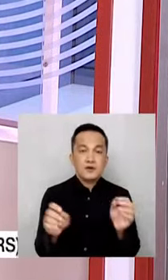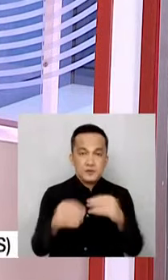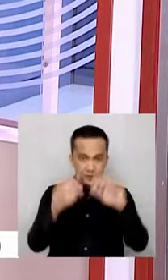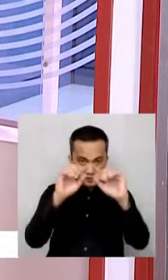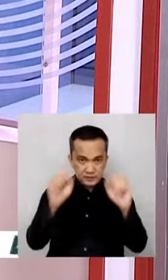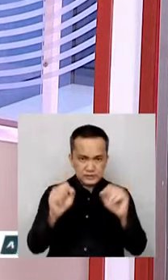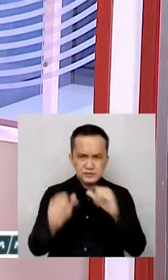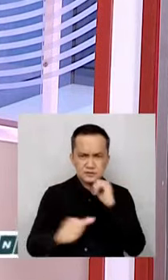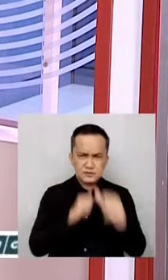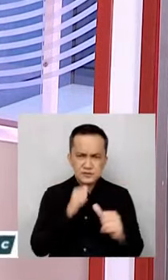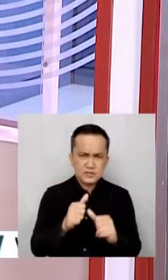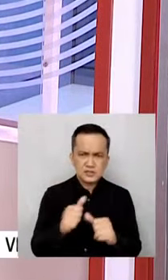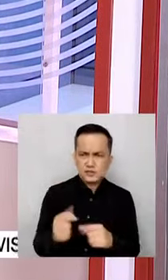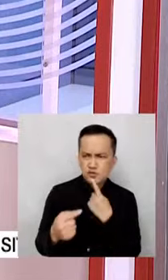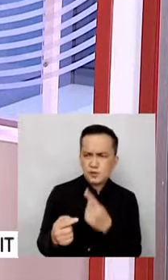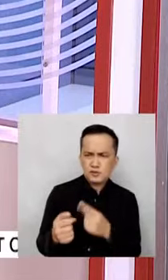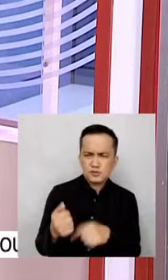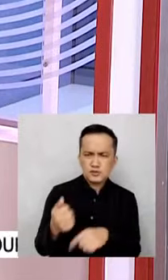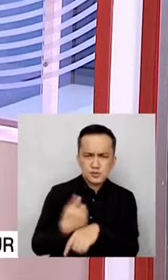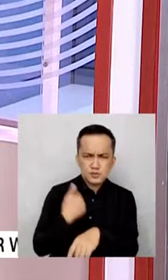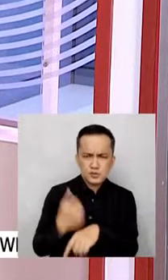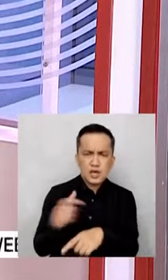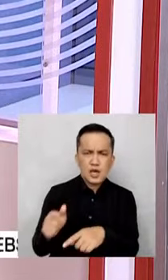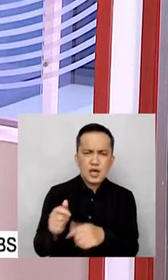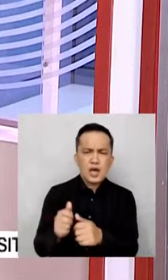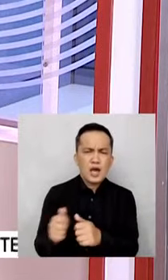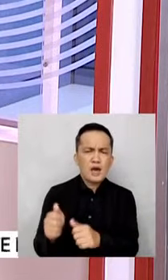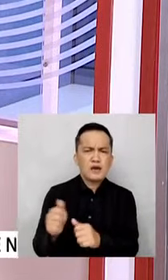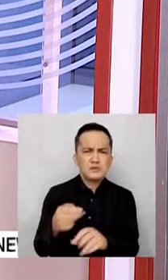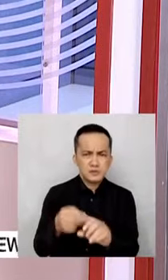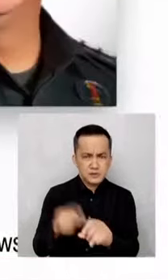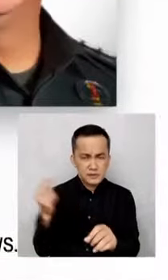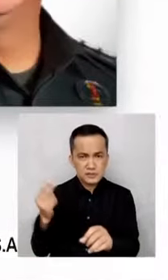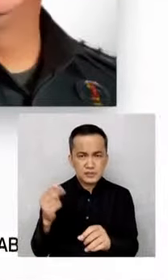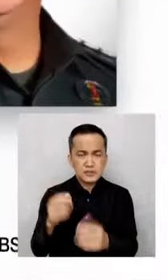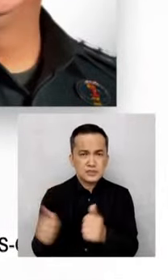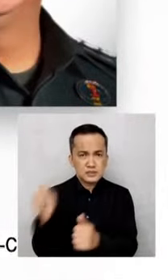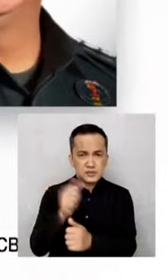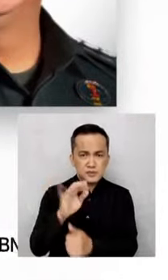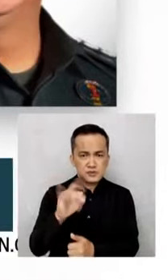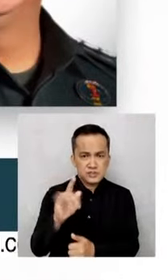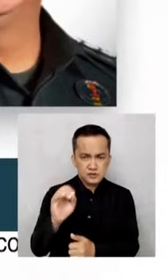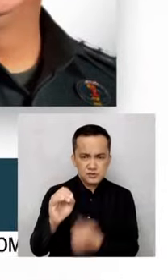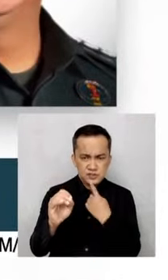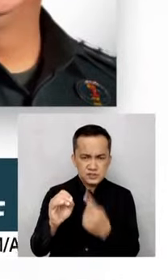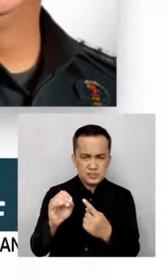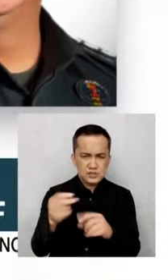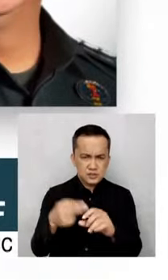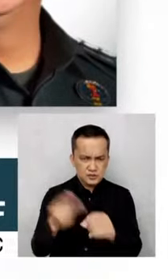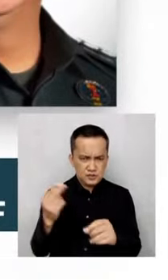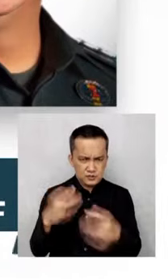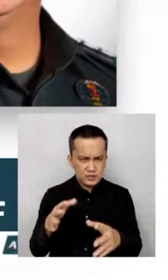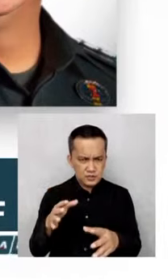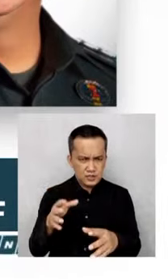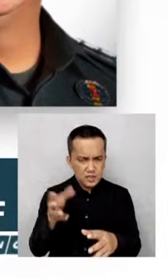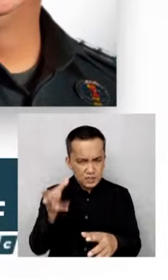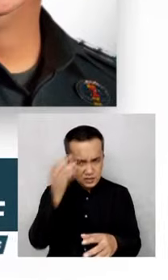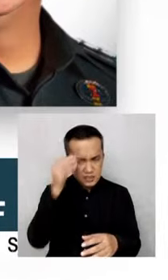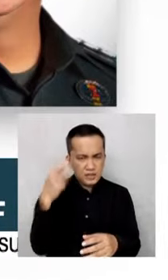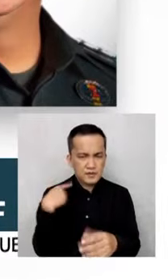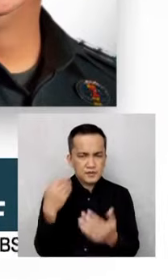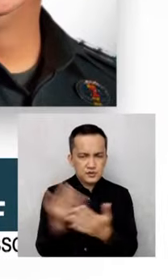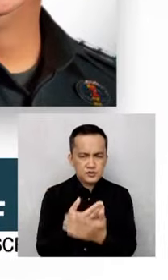claim made by resigned acting defense chief Jose Faustino Jr. Faustino had said he quit after learning there's a new armed forces chief